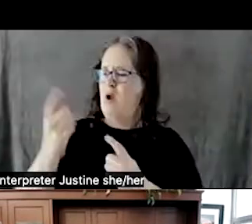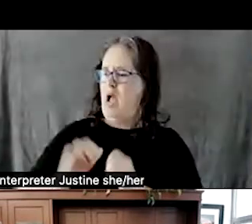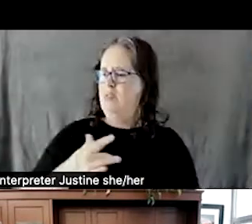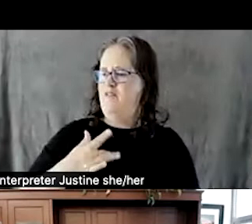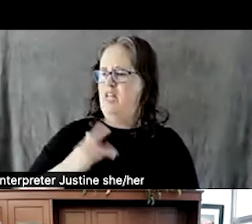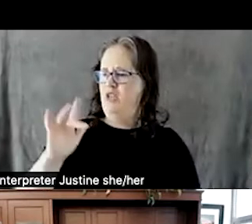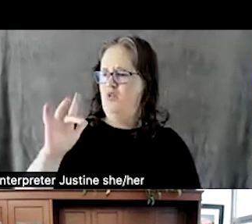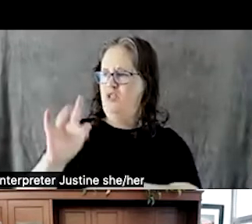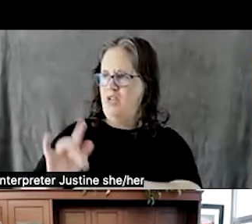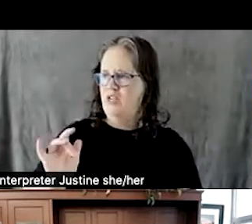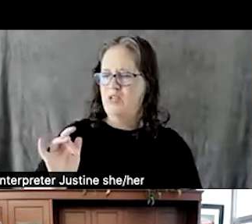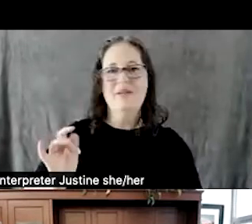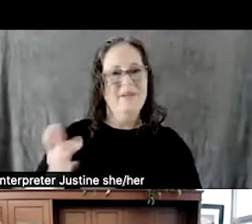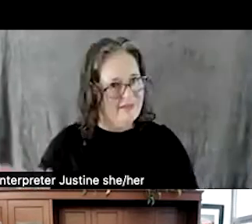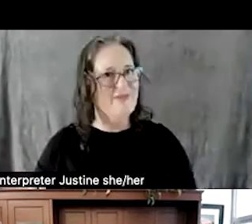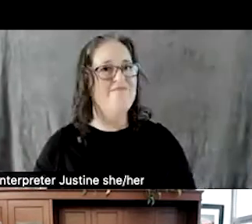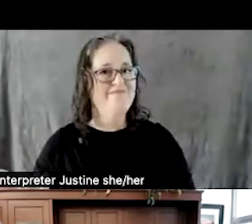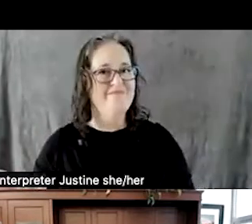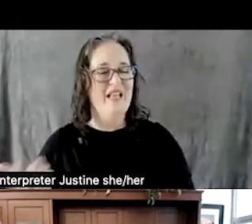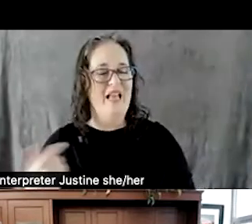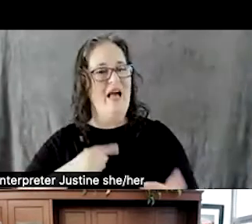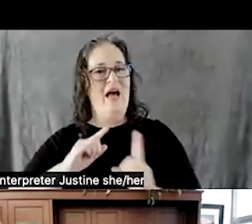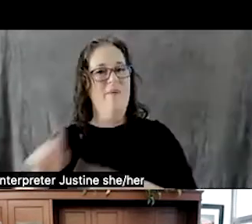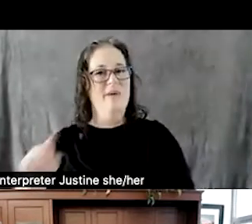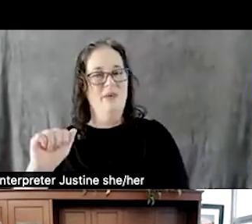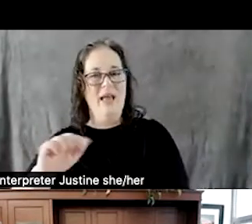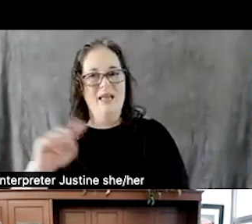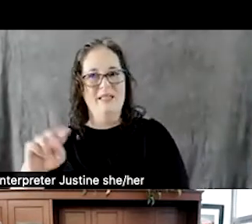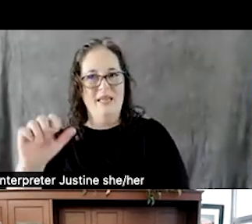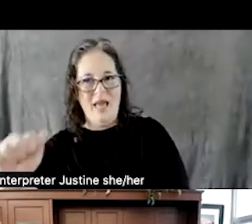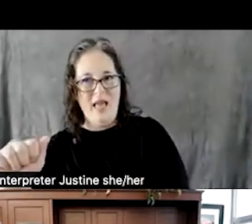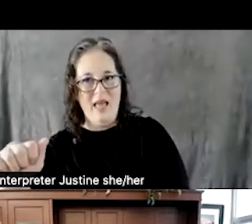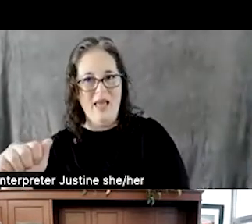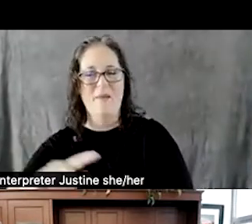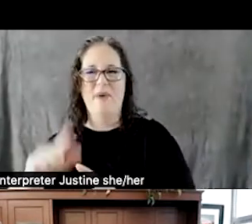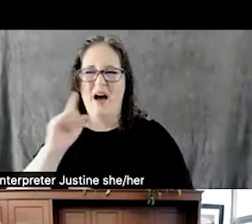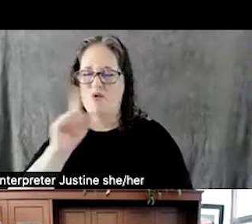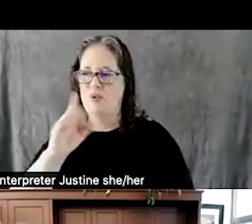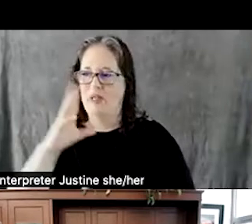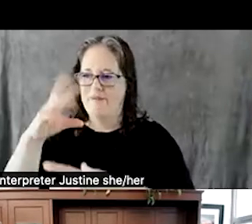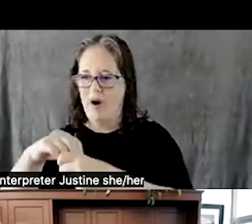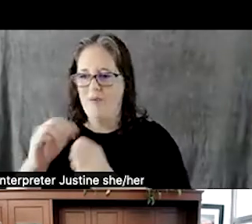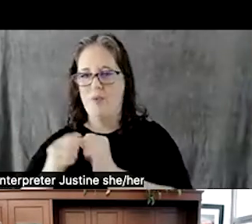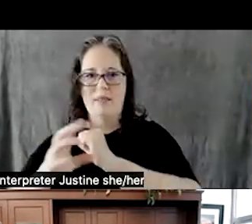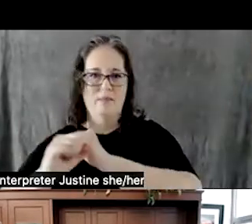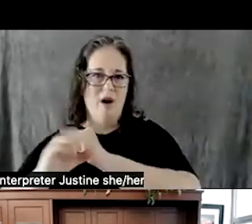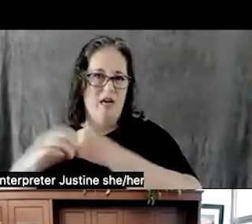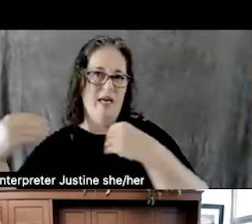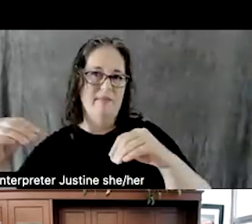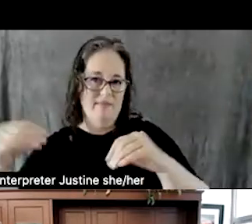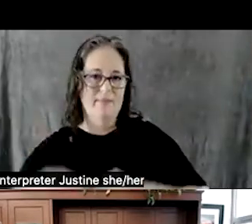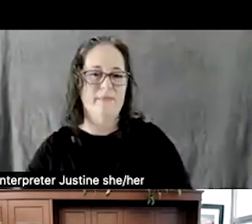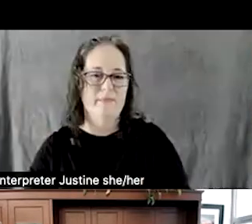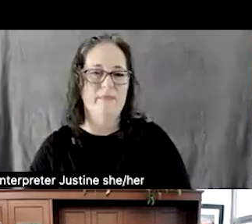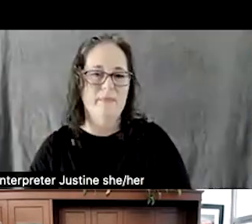I did also attend AZA, although I was more in the marketing talks. And for example, there